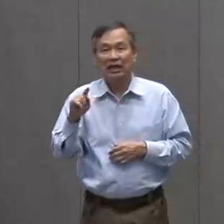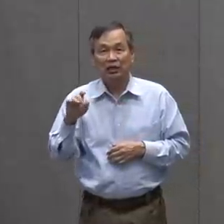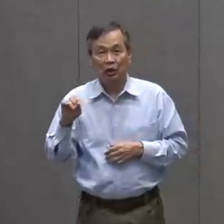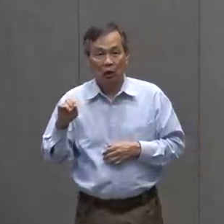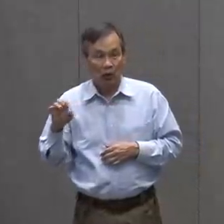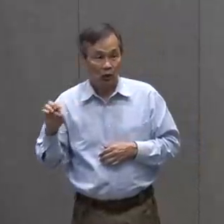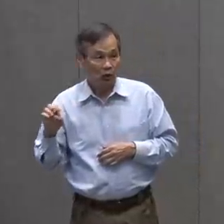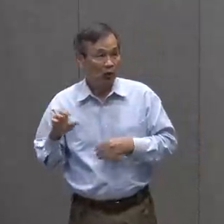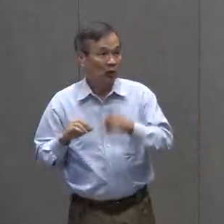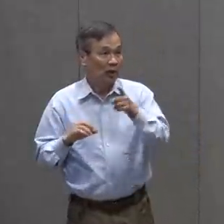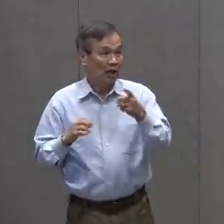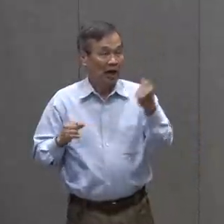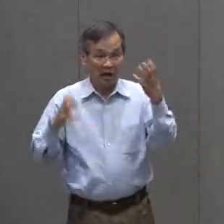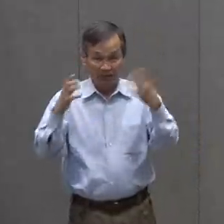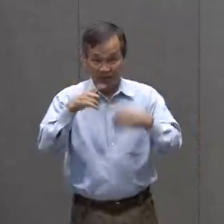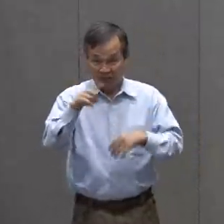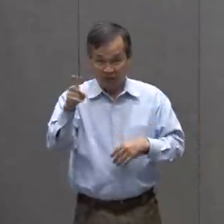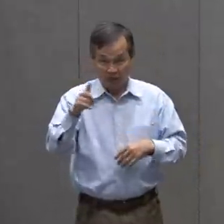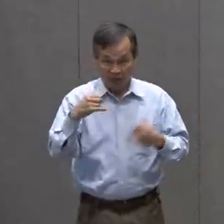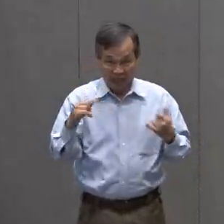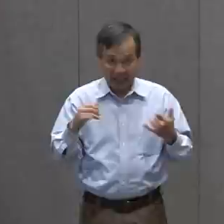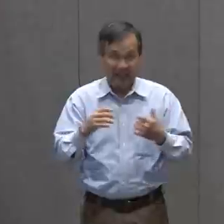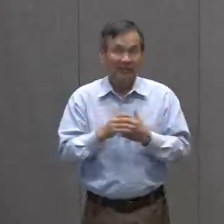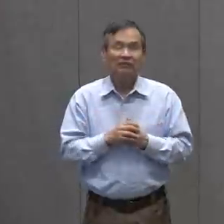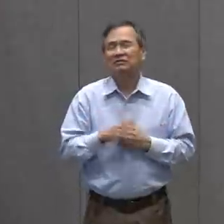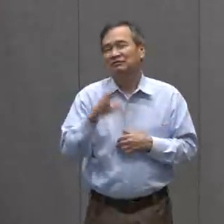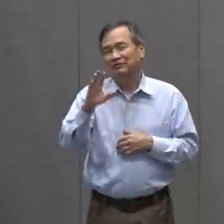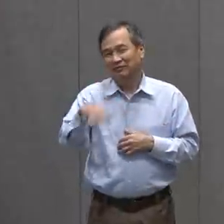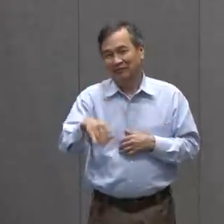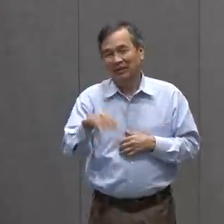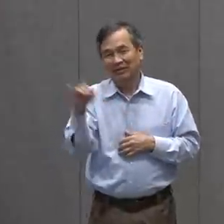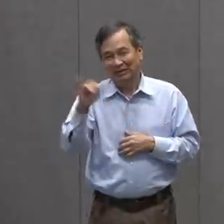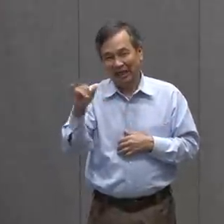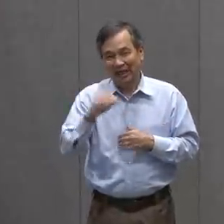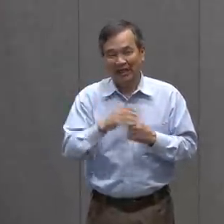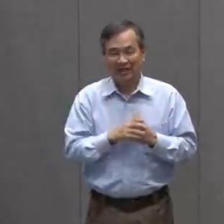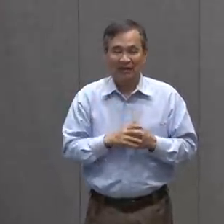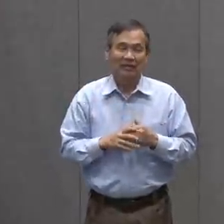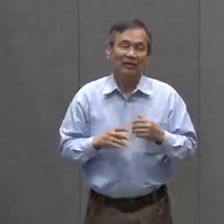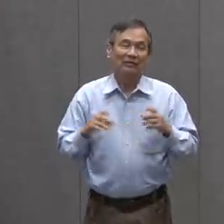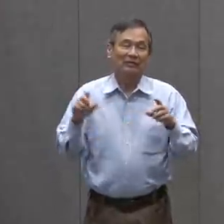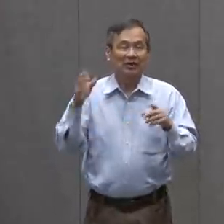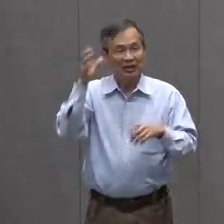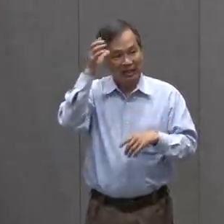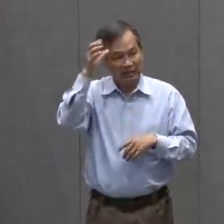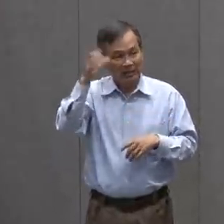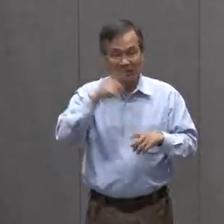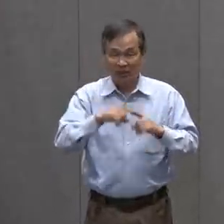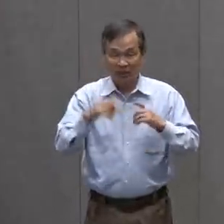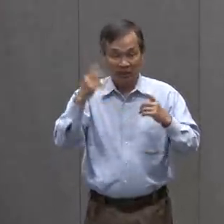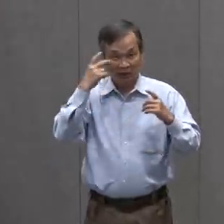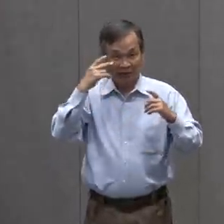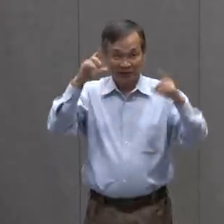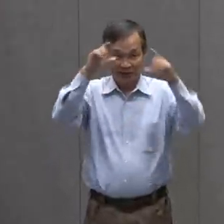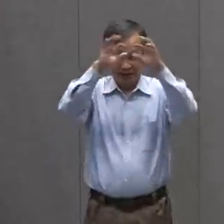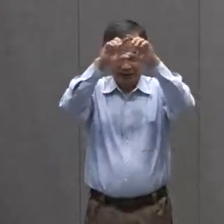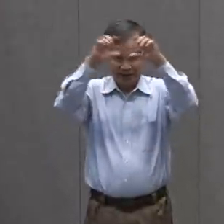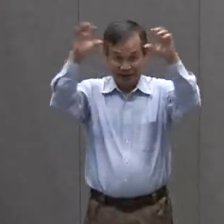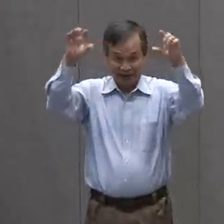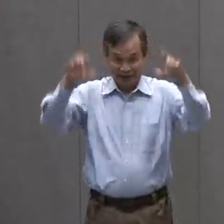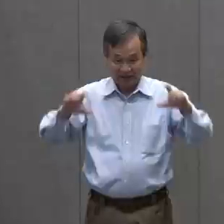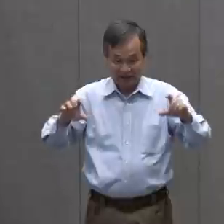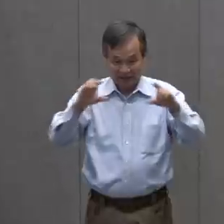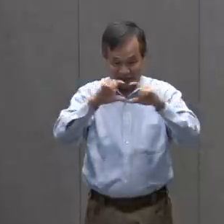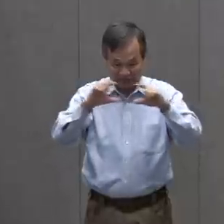tic-tac-toe? I thought you did. Yeah, this is actually kind of like tic-tac-toe, but you have to follow along the lines